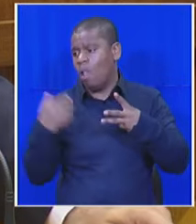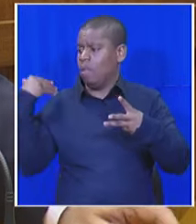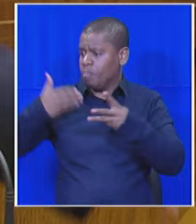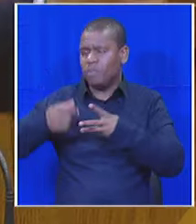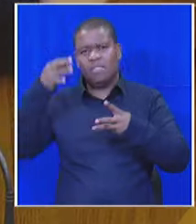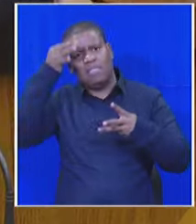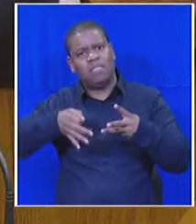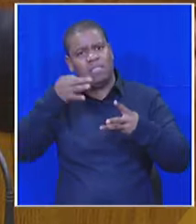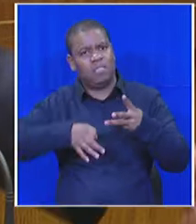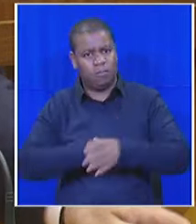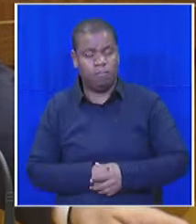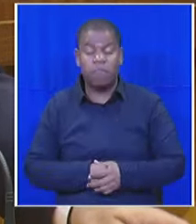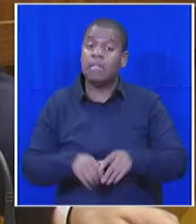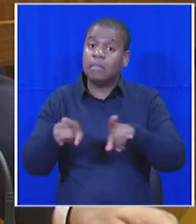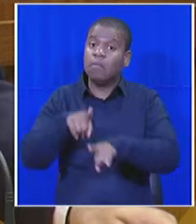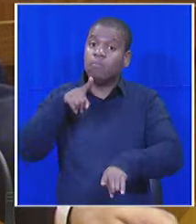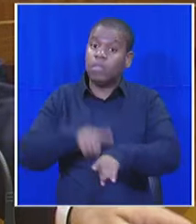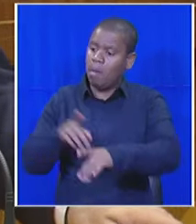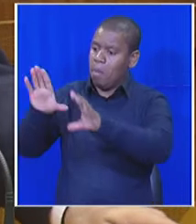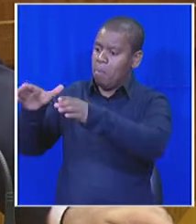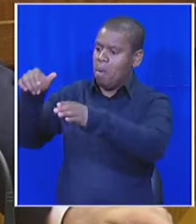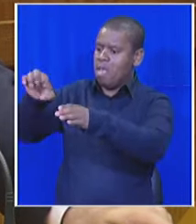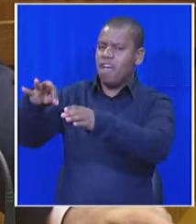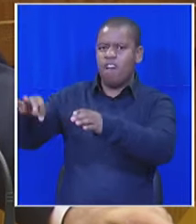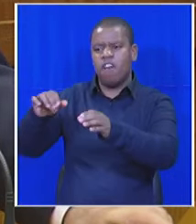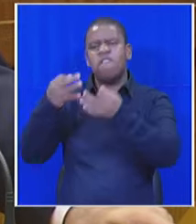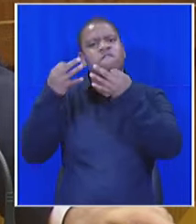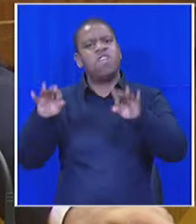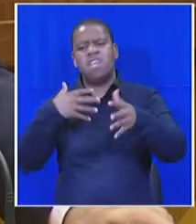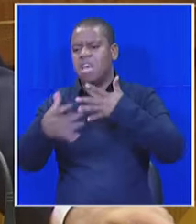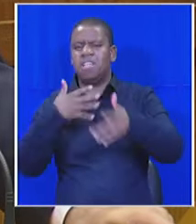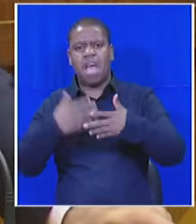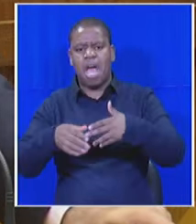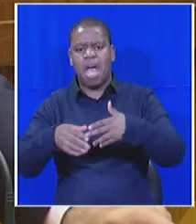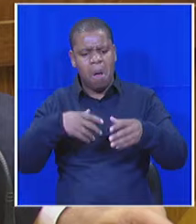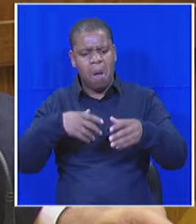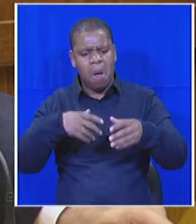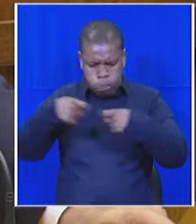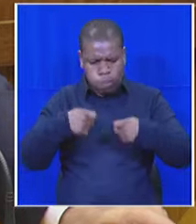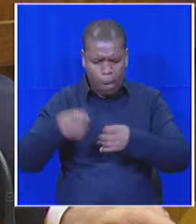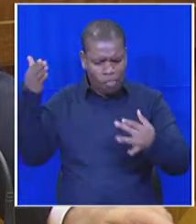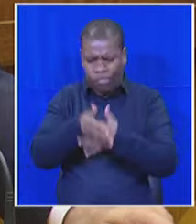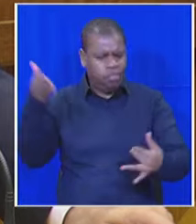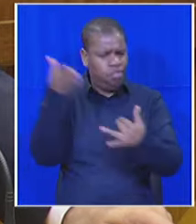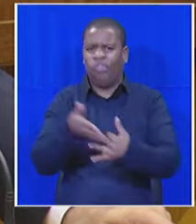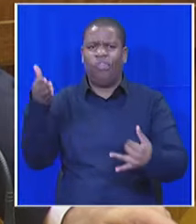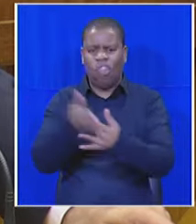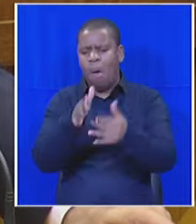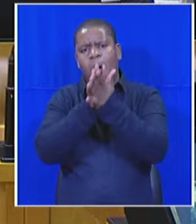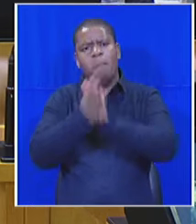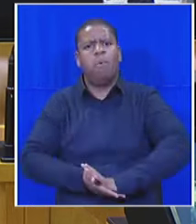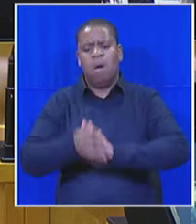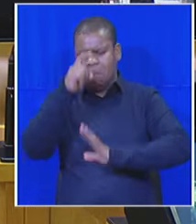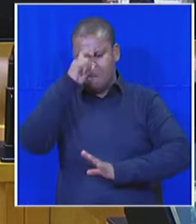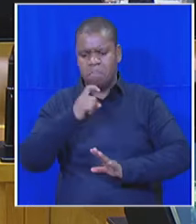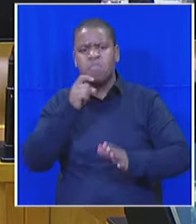meantime, it allows the EFF to run rampant in this Parliament in terms of the things that has happened here. We cannot support Parliament. If you